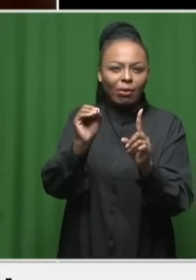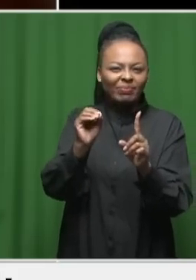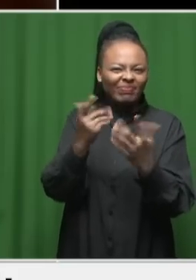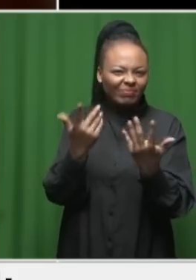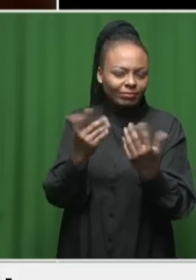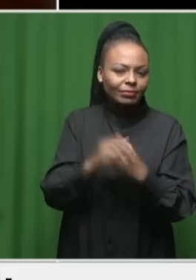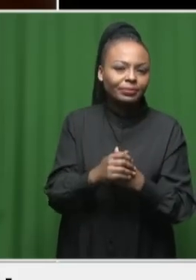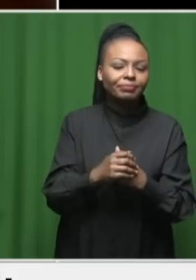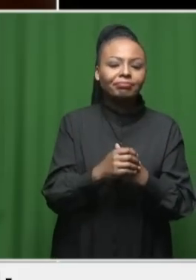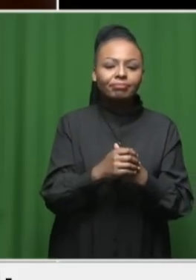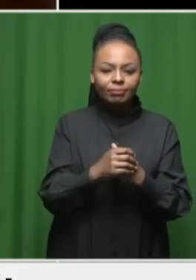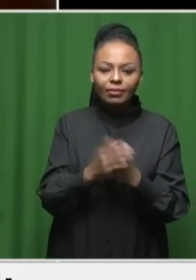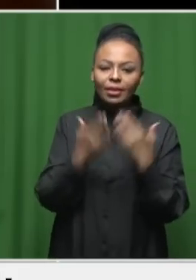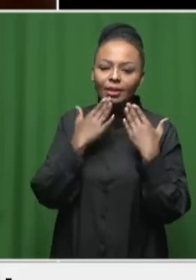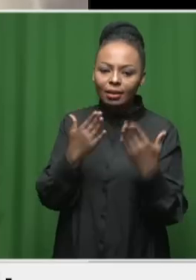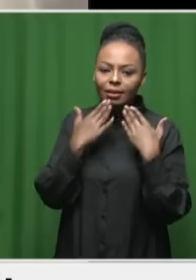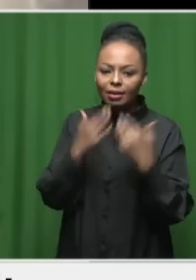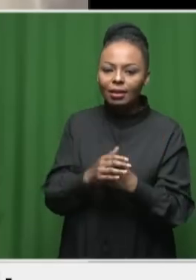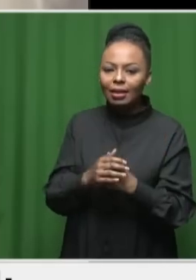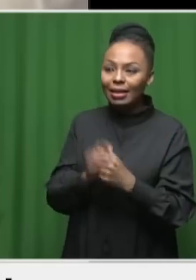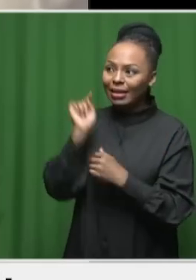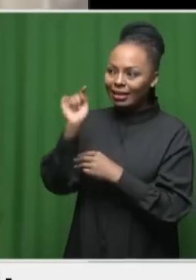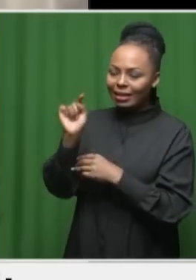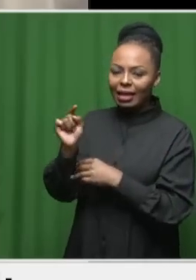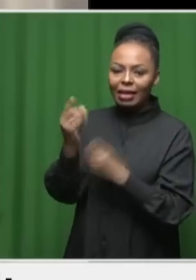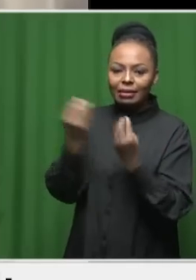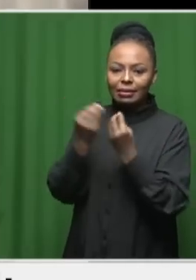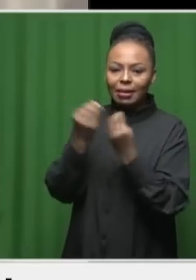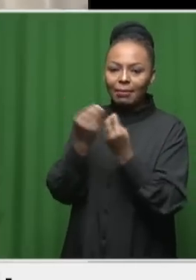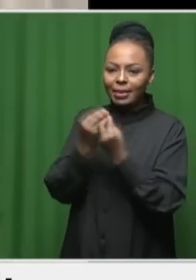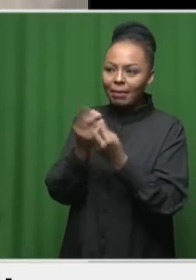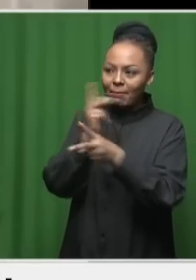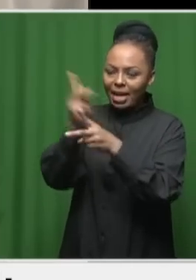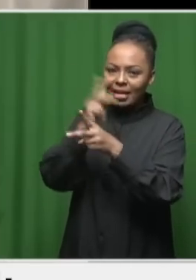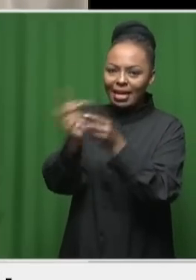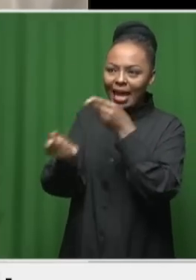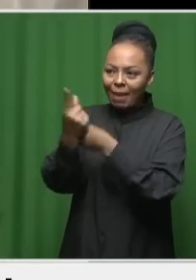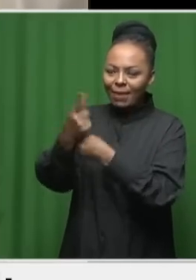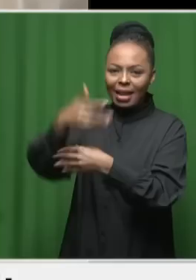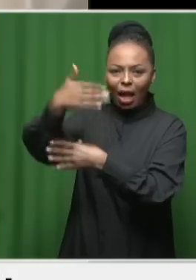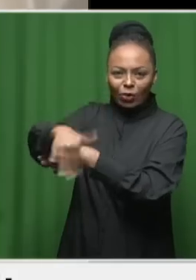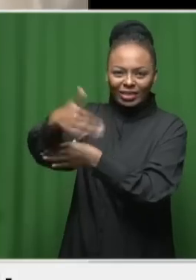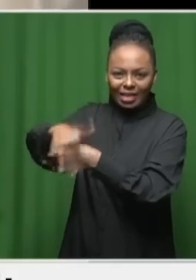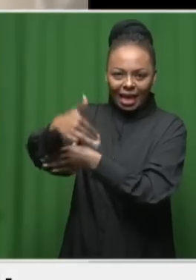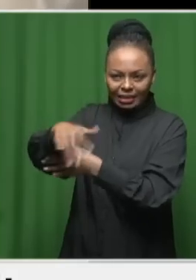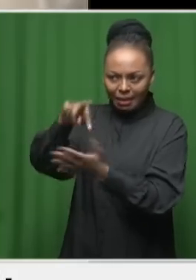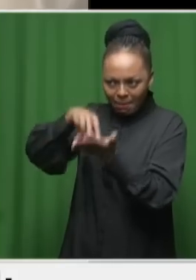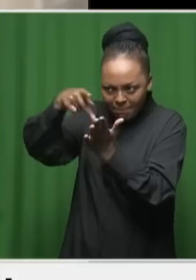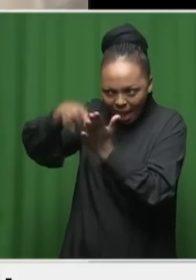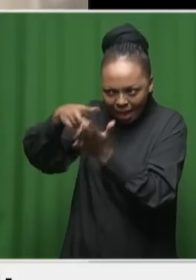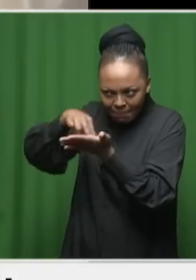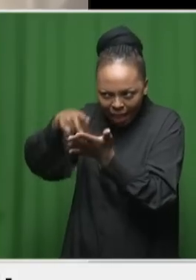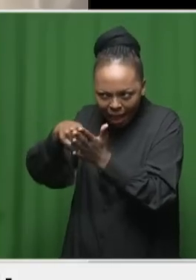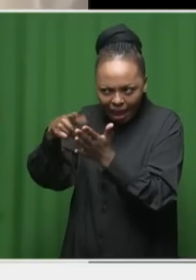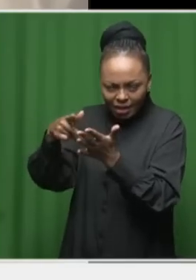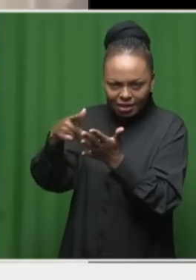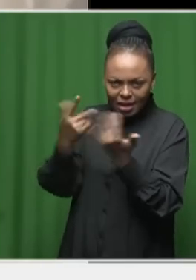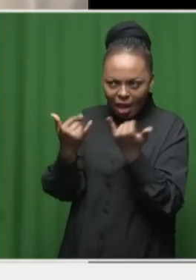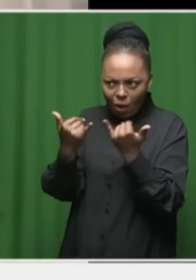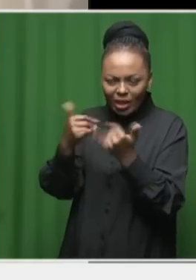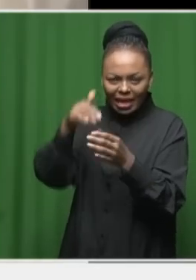Basically, first of all, this thing wasn't planned. Most of the planning happened outside jail, because they could plan all they like in